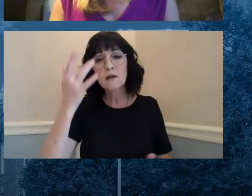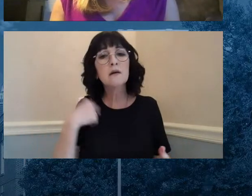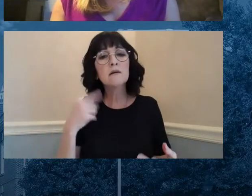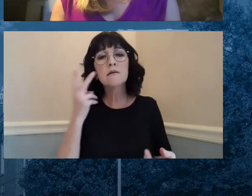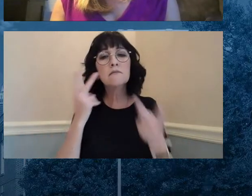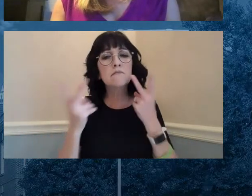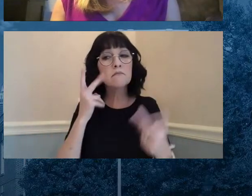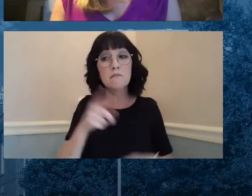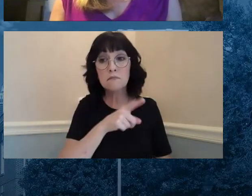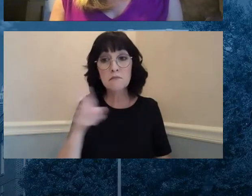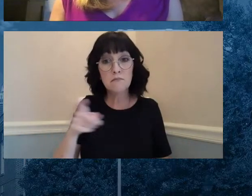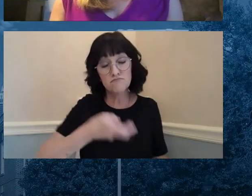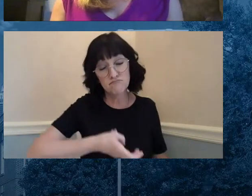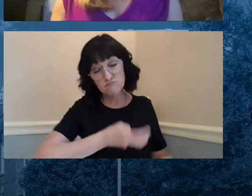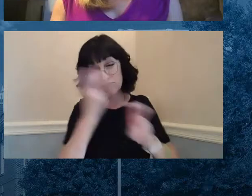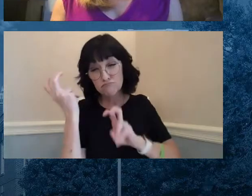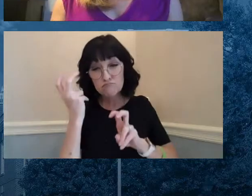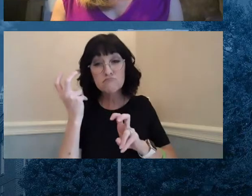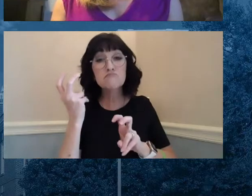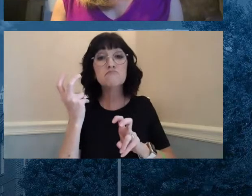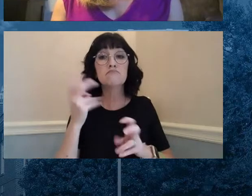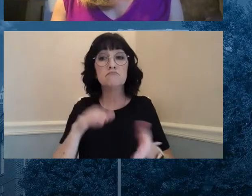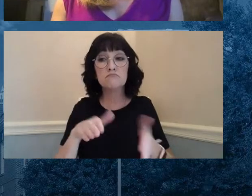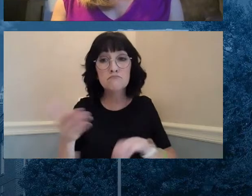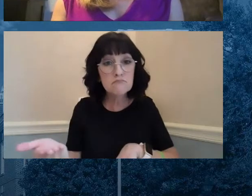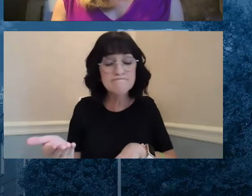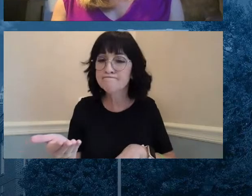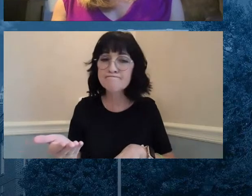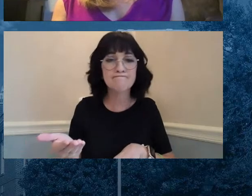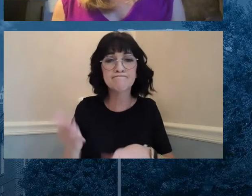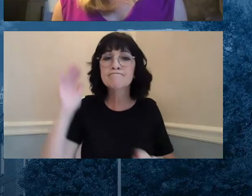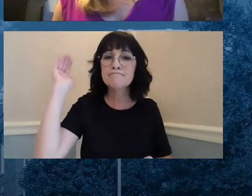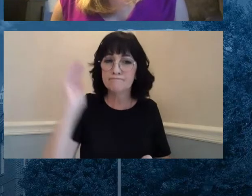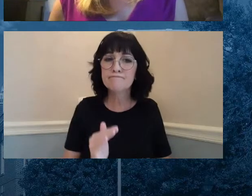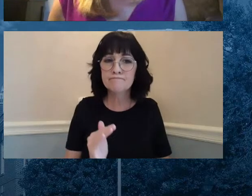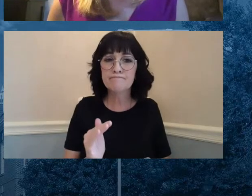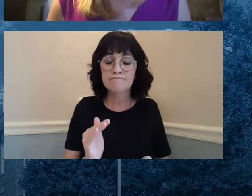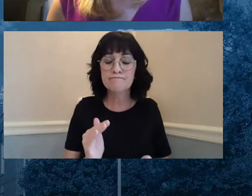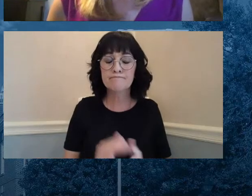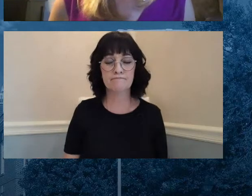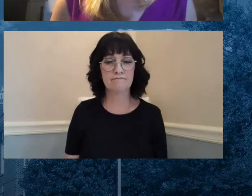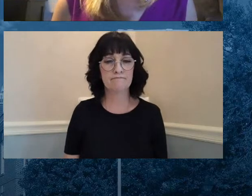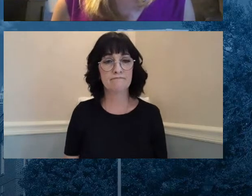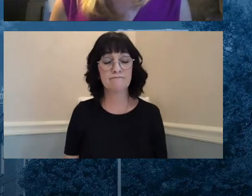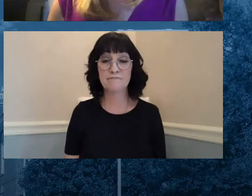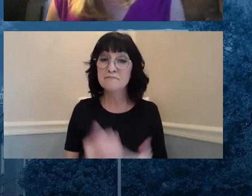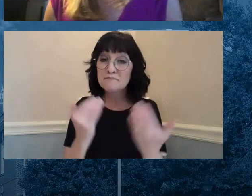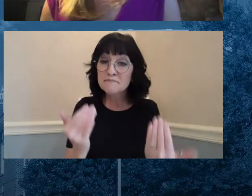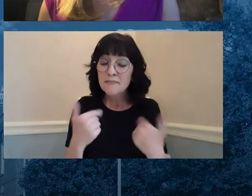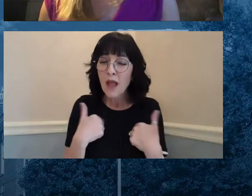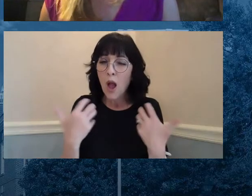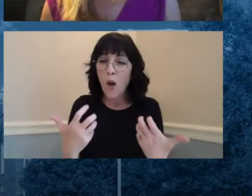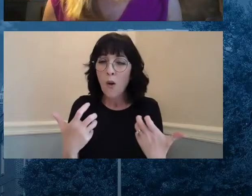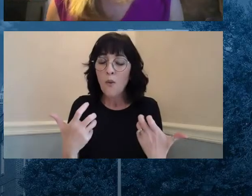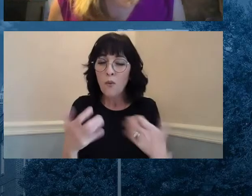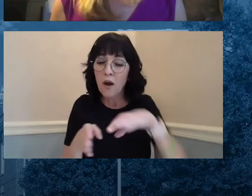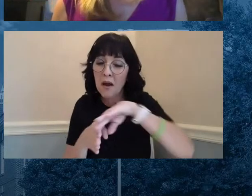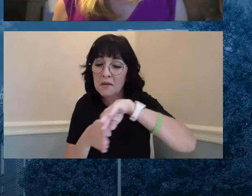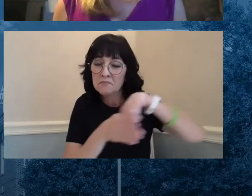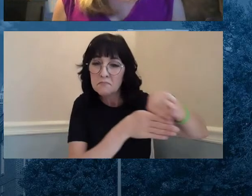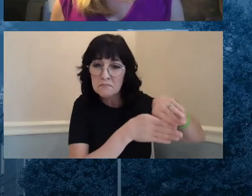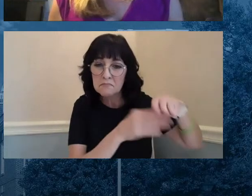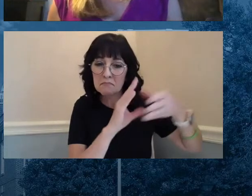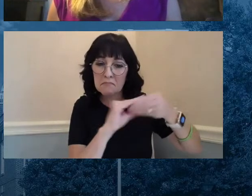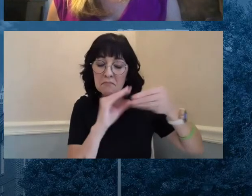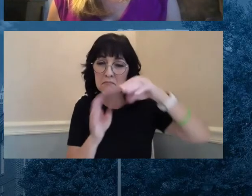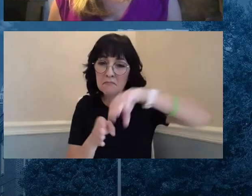said. Let me shift gears a little bit to something else on the positive side. First, I